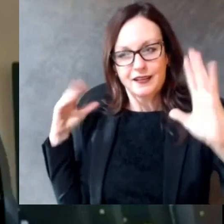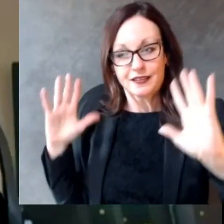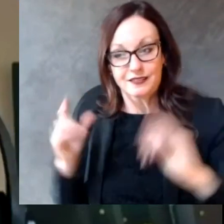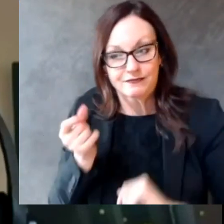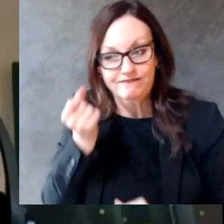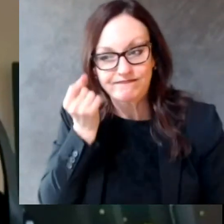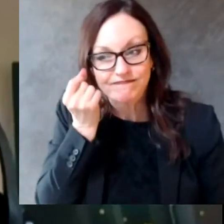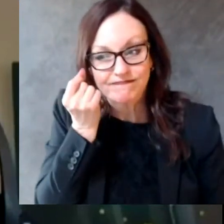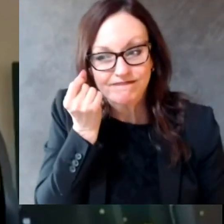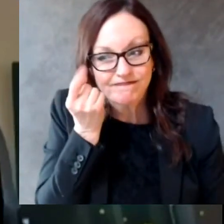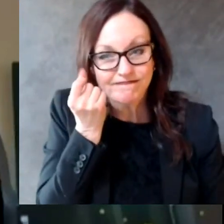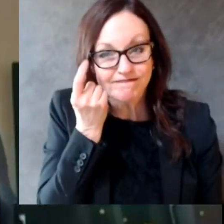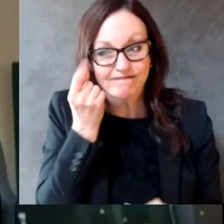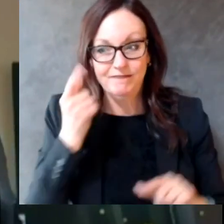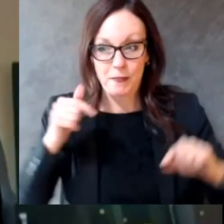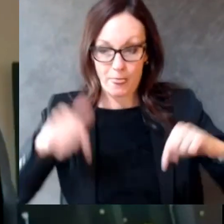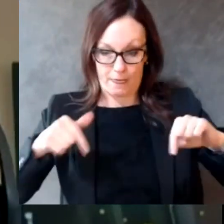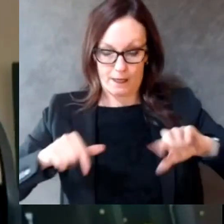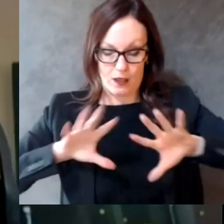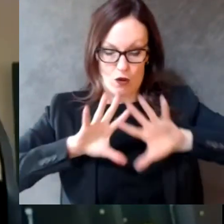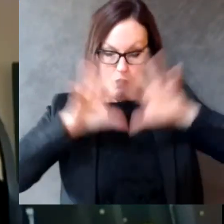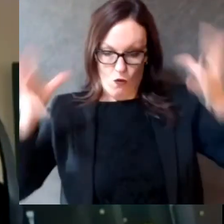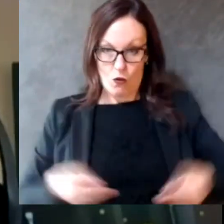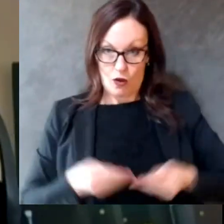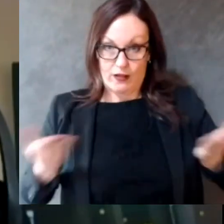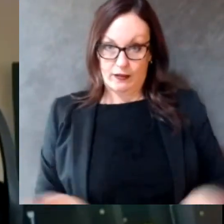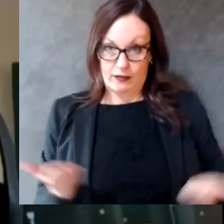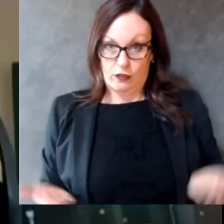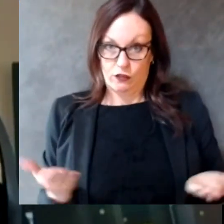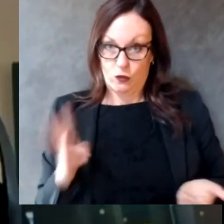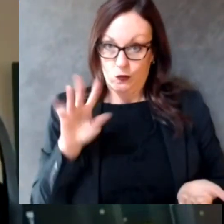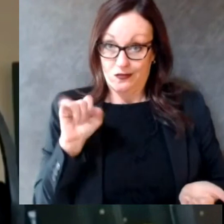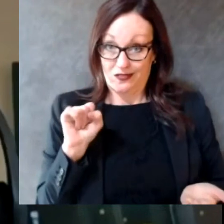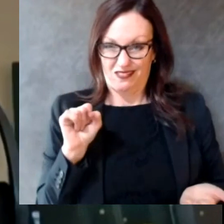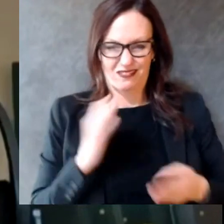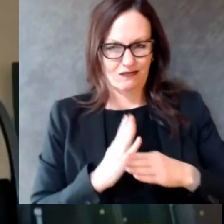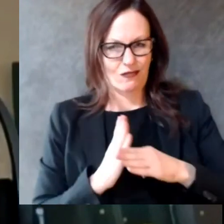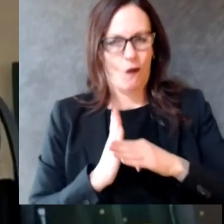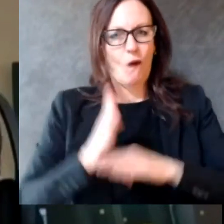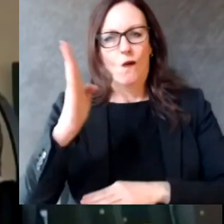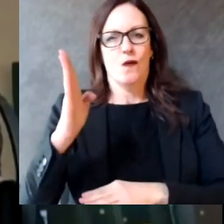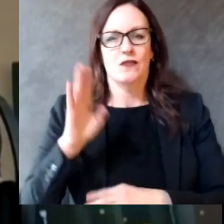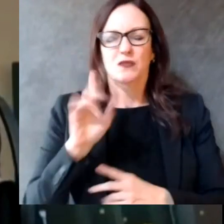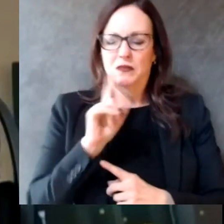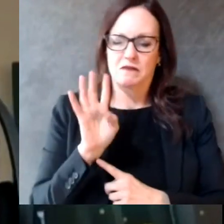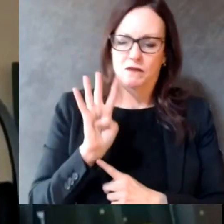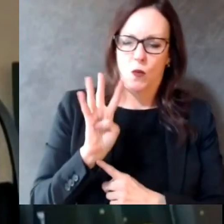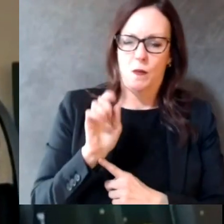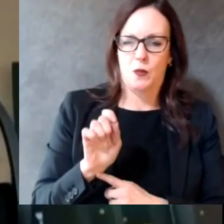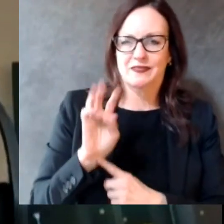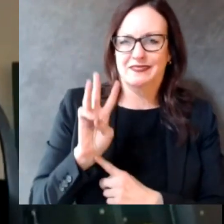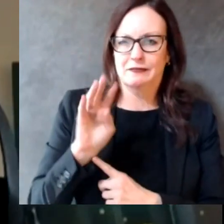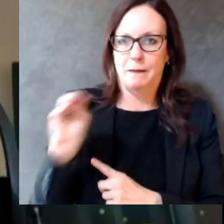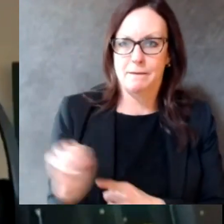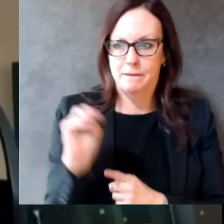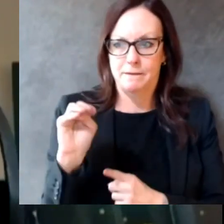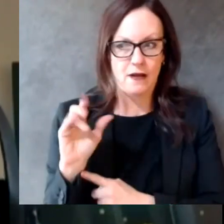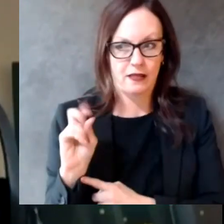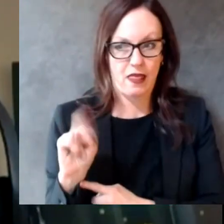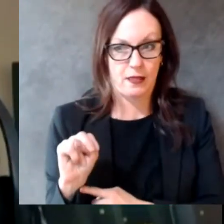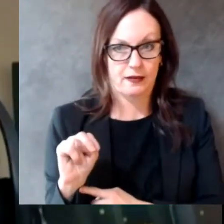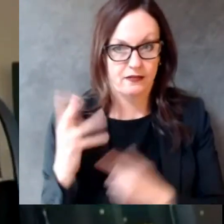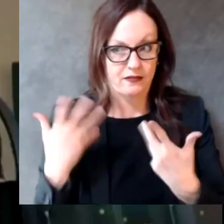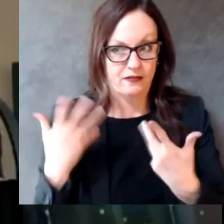to get a first vaccine. That means we're not going to have as many people clamoring for every vaccine and every appointment.